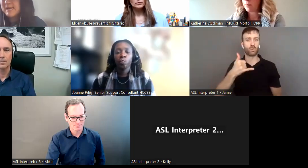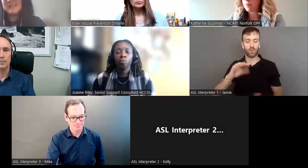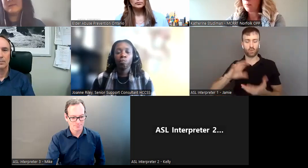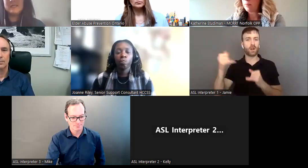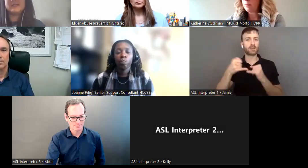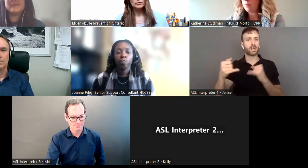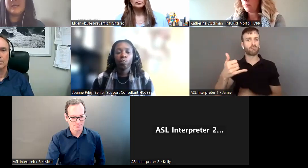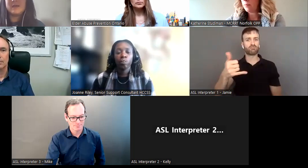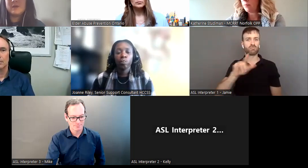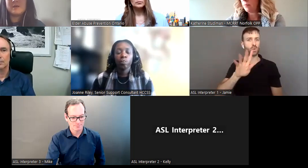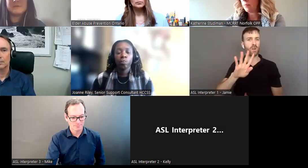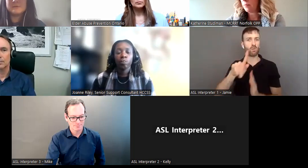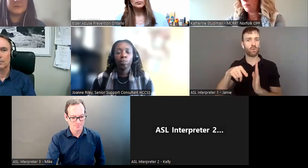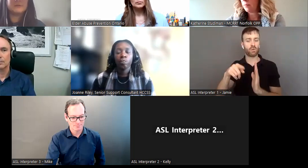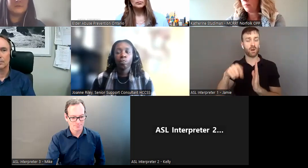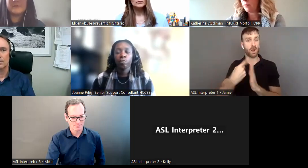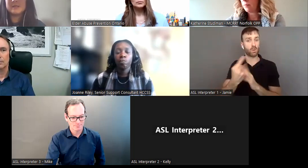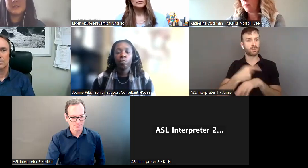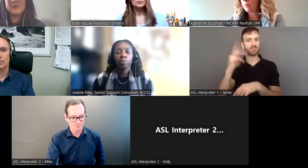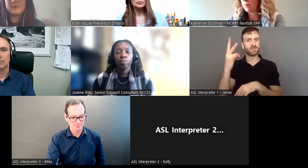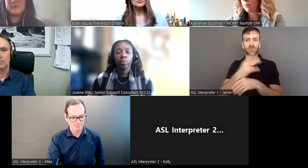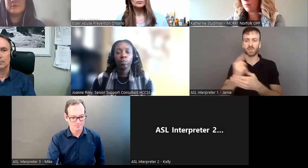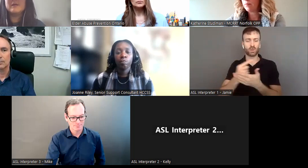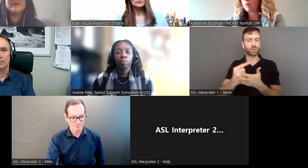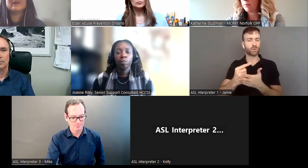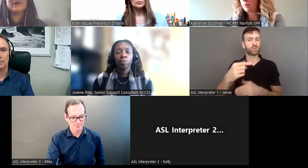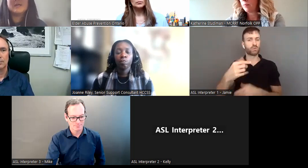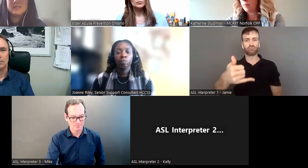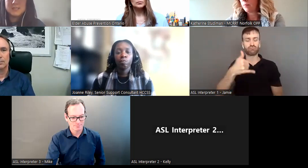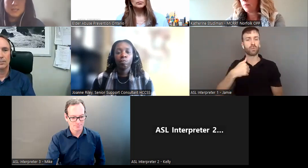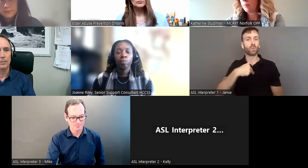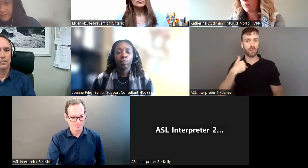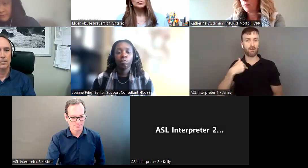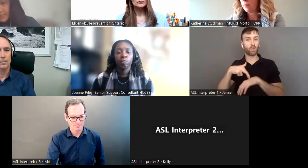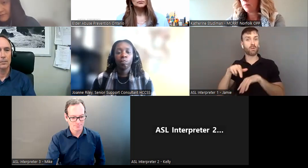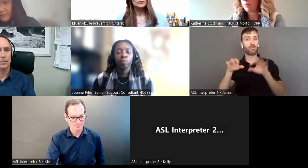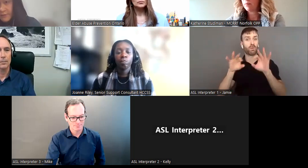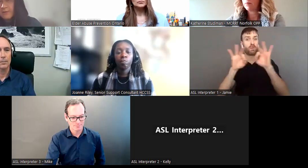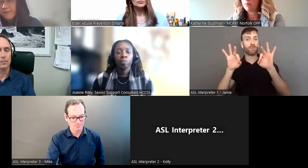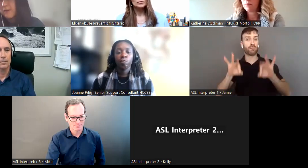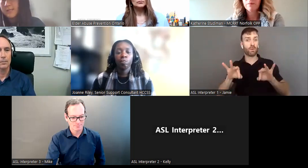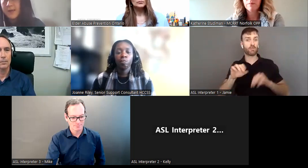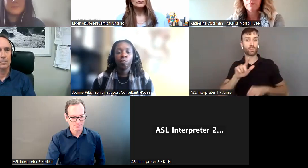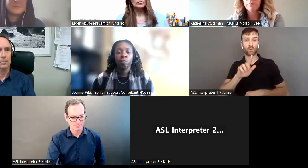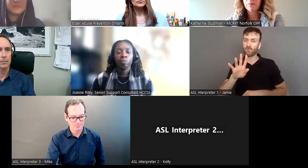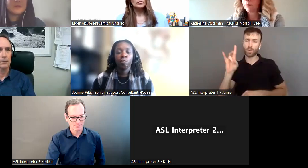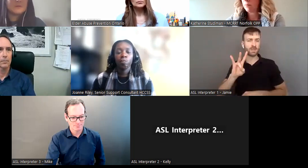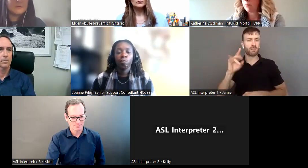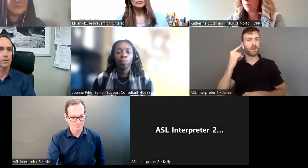24 hours a day, 7 days a week. And we have our referral form actually go through into here 24/7 for that fact